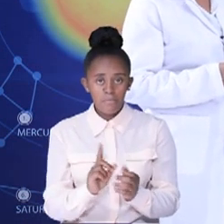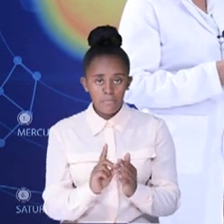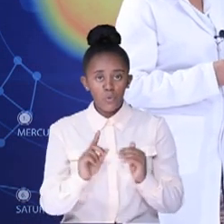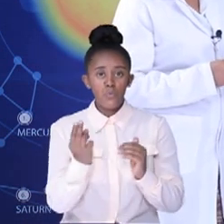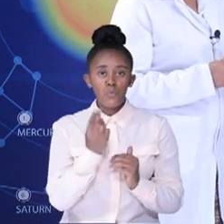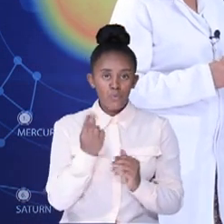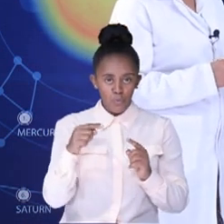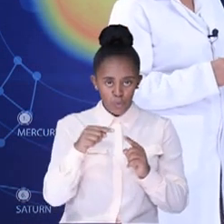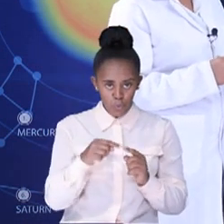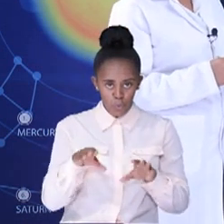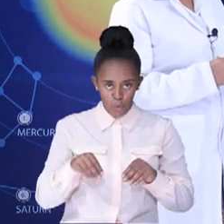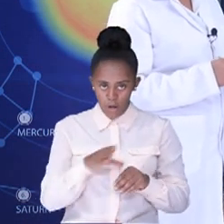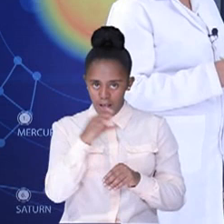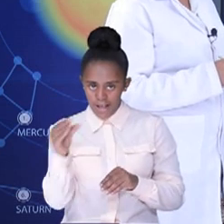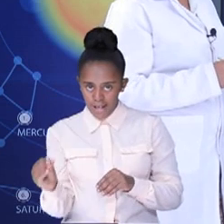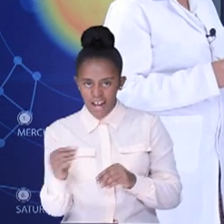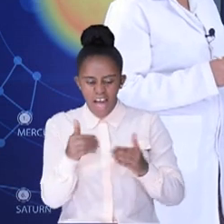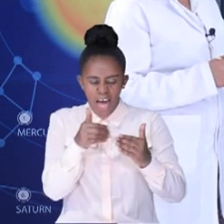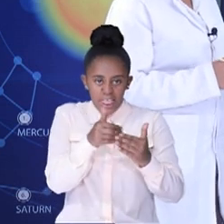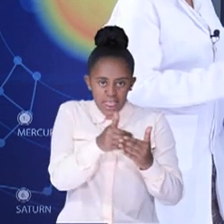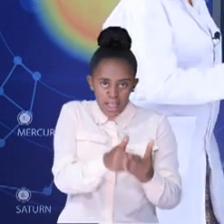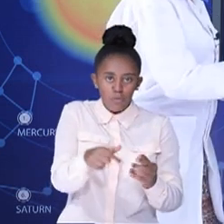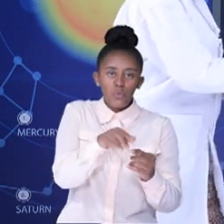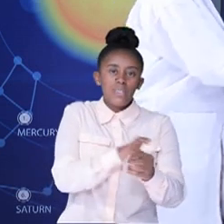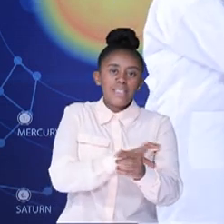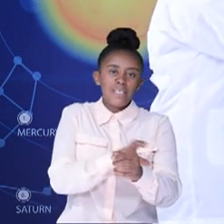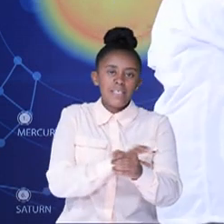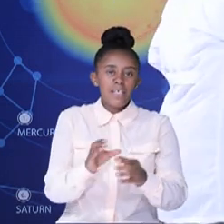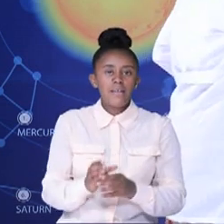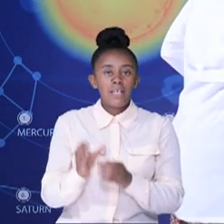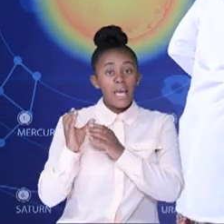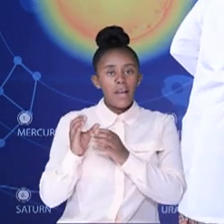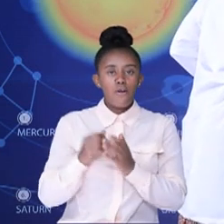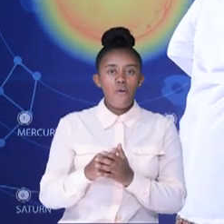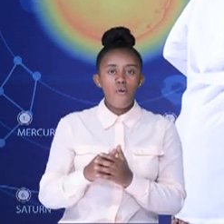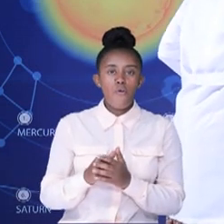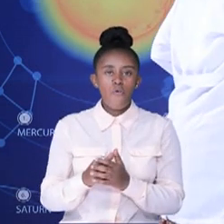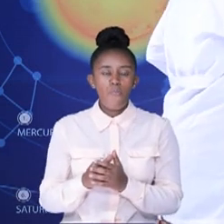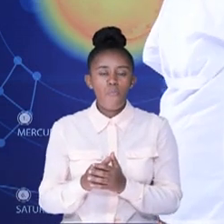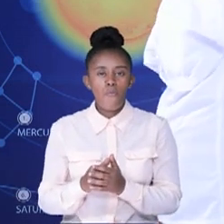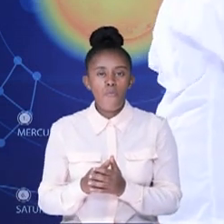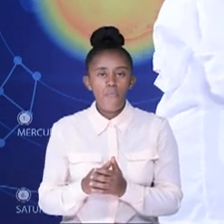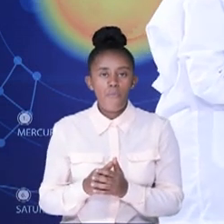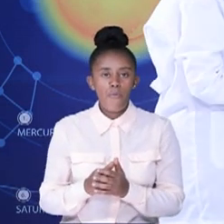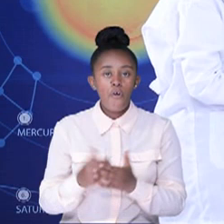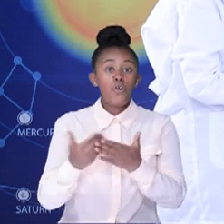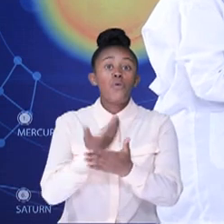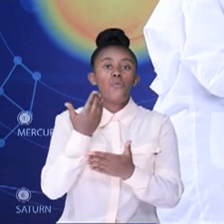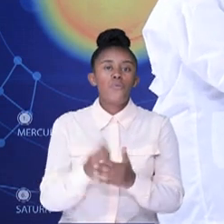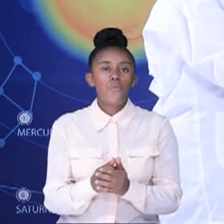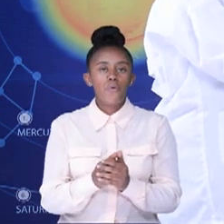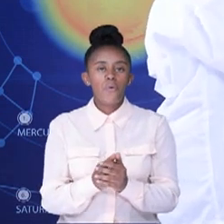used to recognize and attach to a cell carrying foreign antigen. In case of